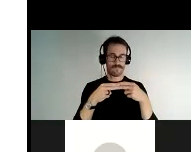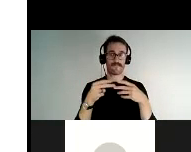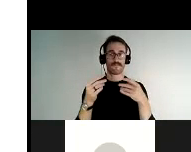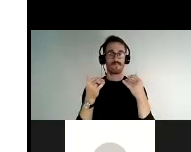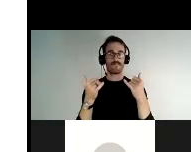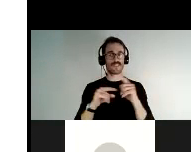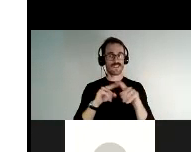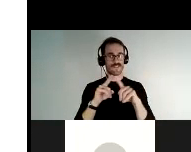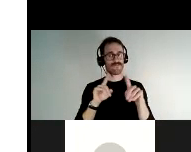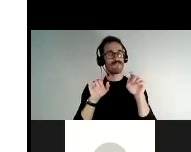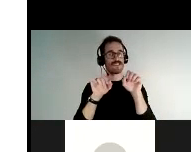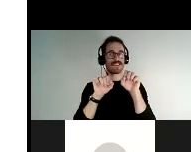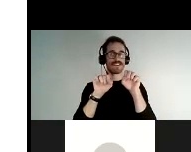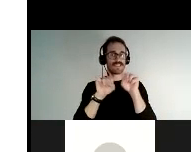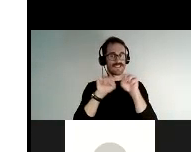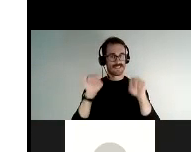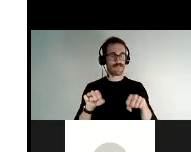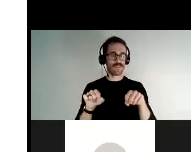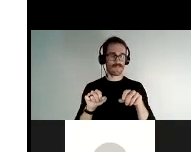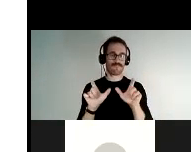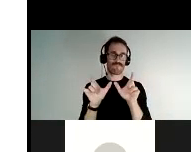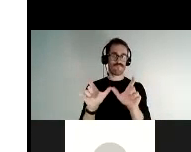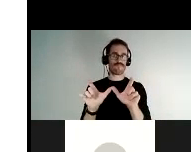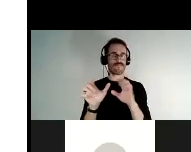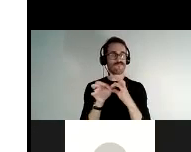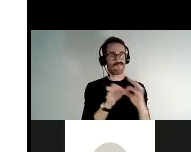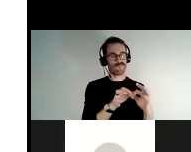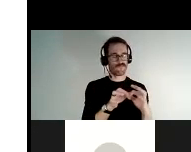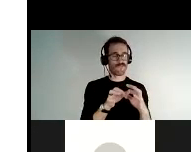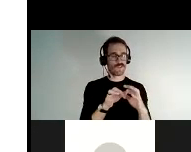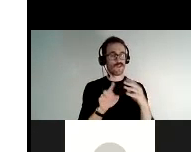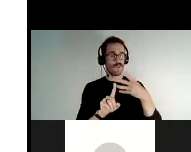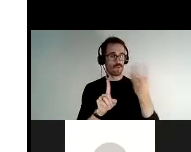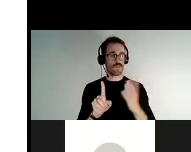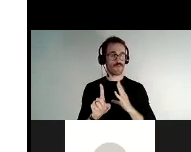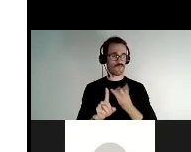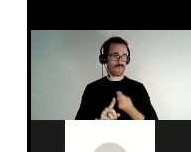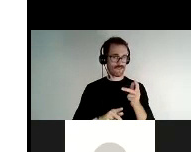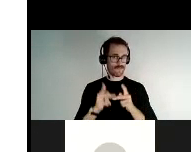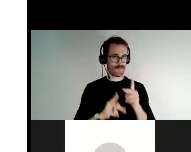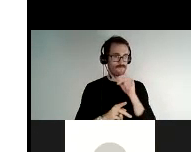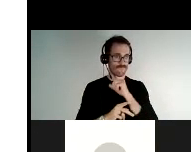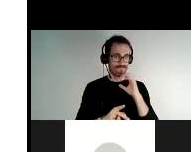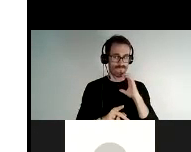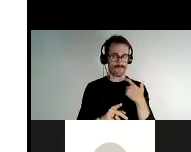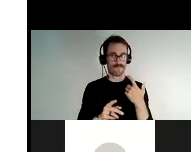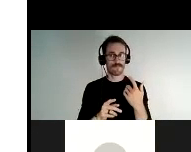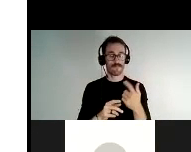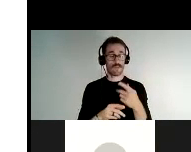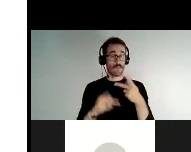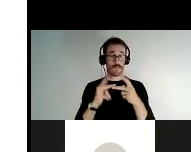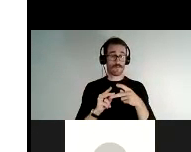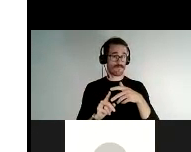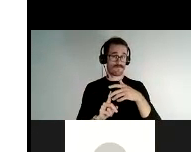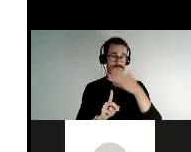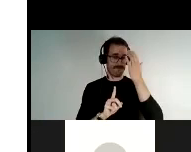are specific to queer and trans people. And one is profound invisibility, especially people who grew up in a